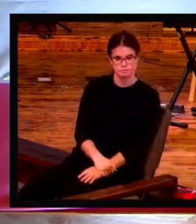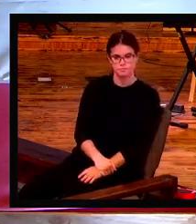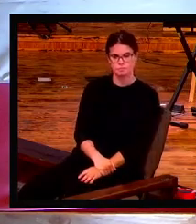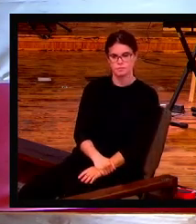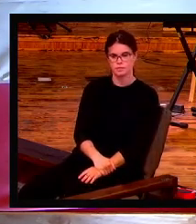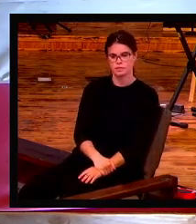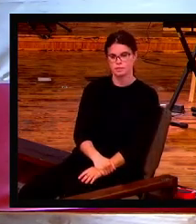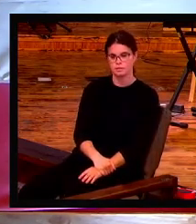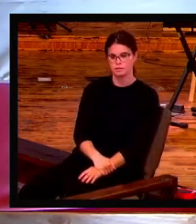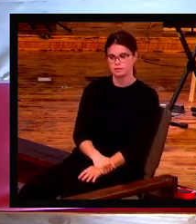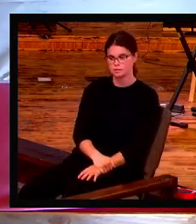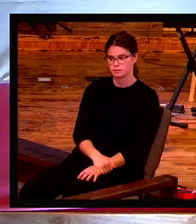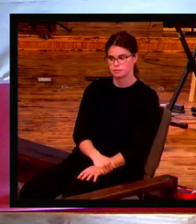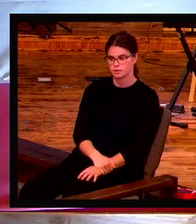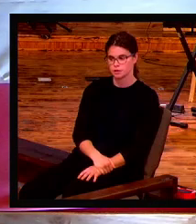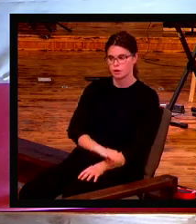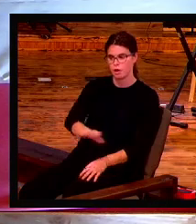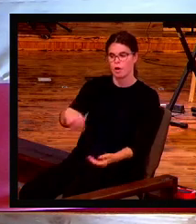all slaves,